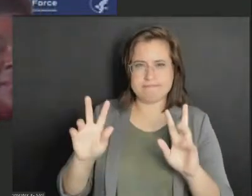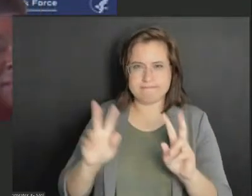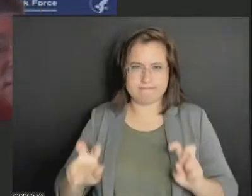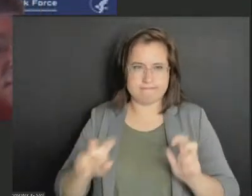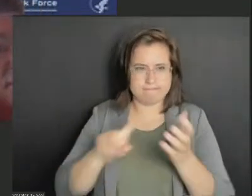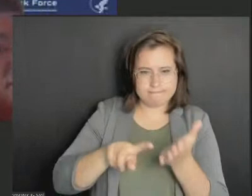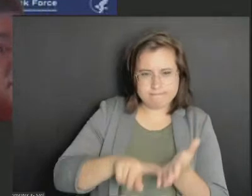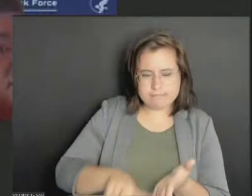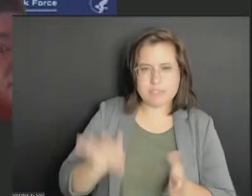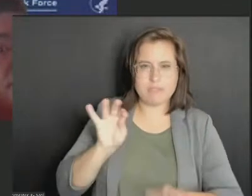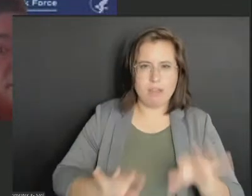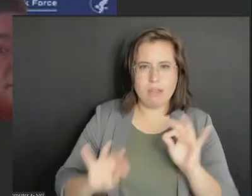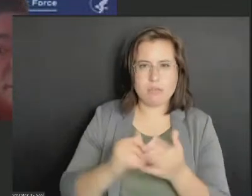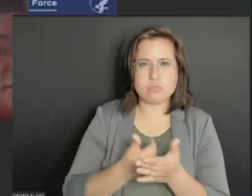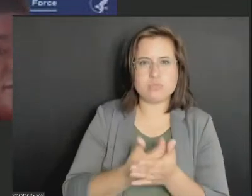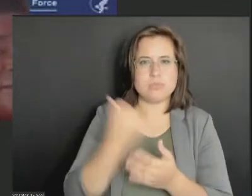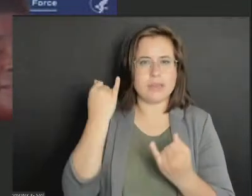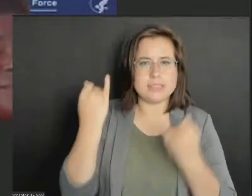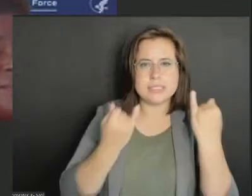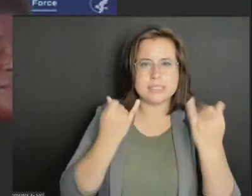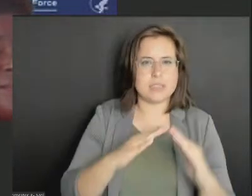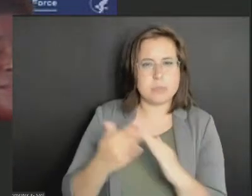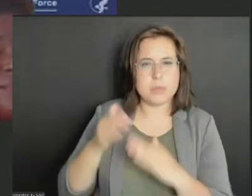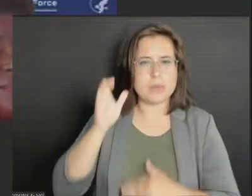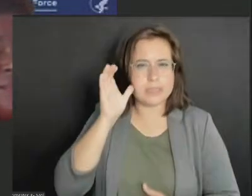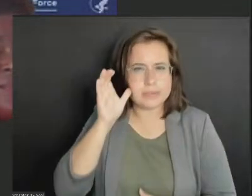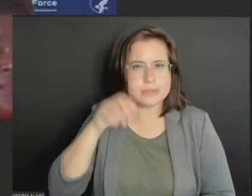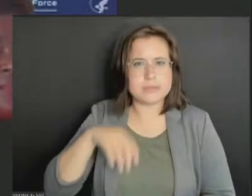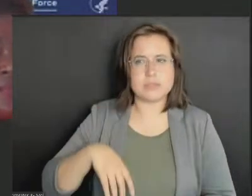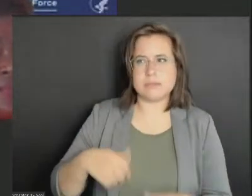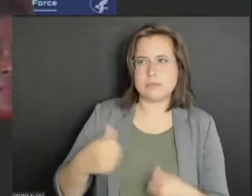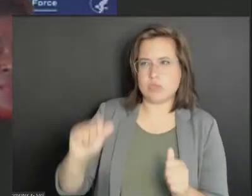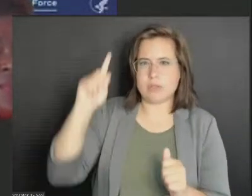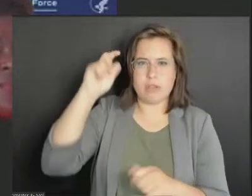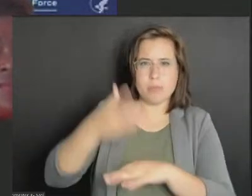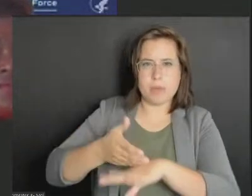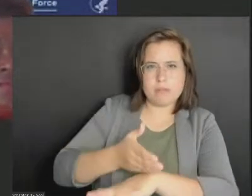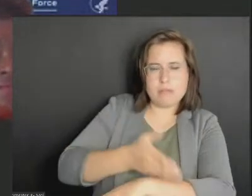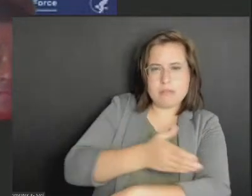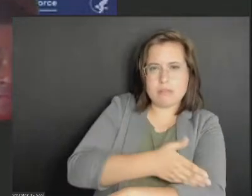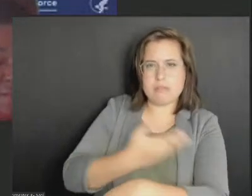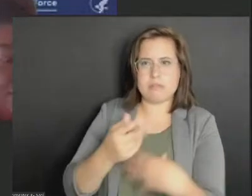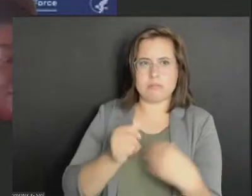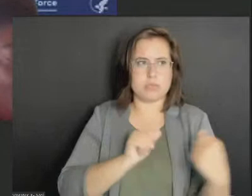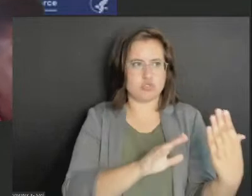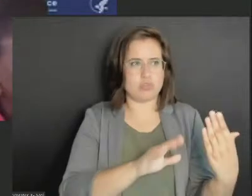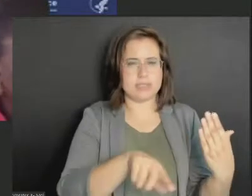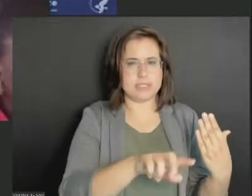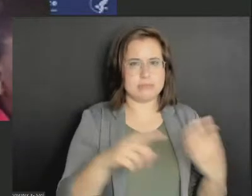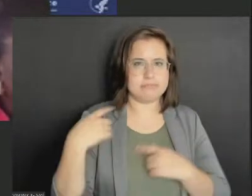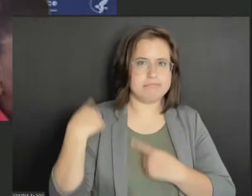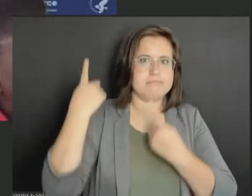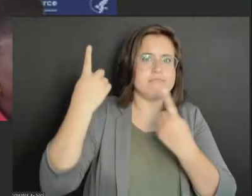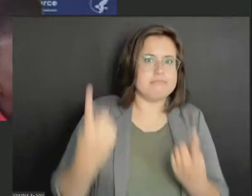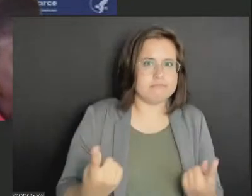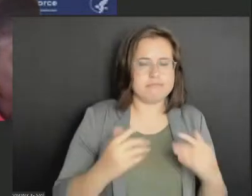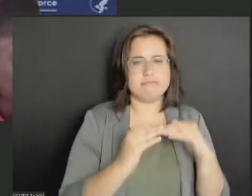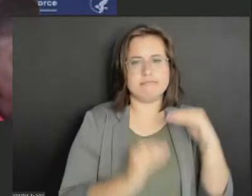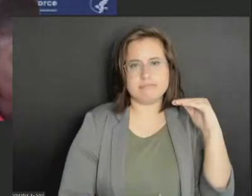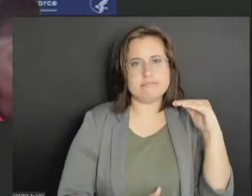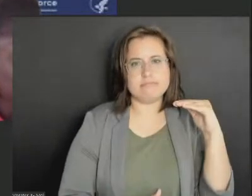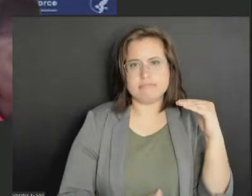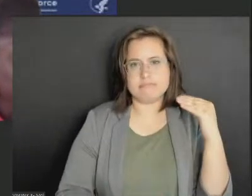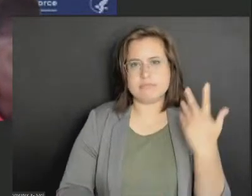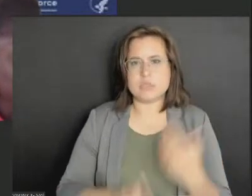to community, find ways in which government can do better by its people by addressing these longstanding inequities. And I just really